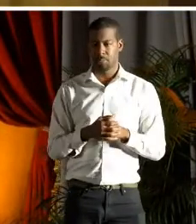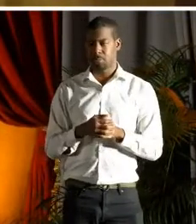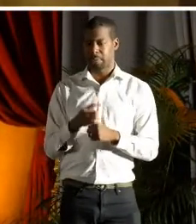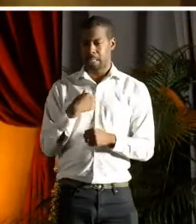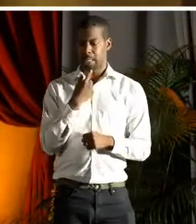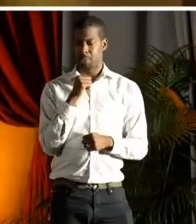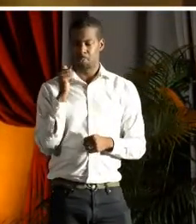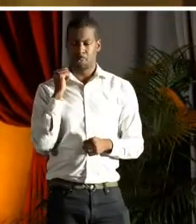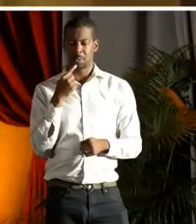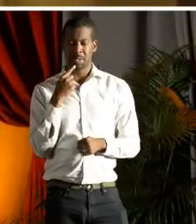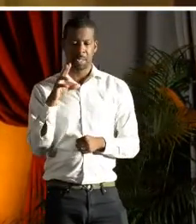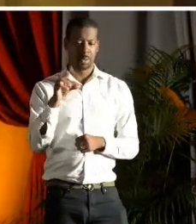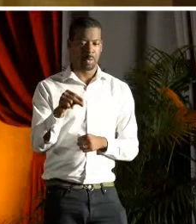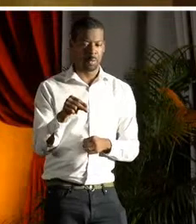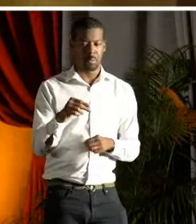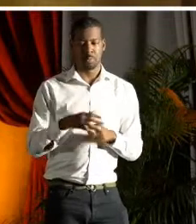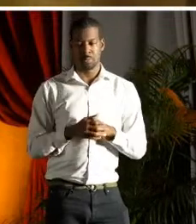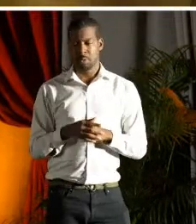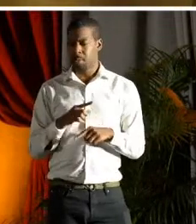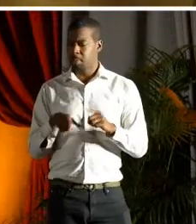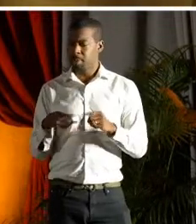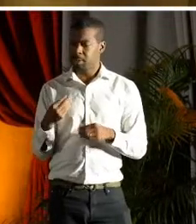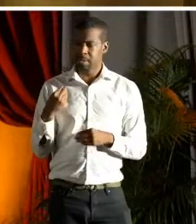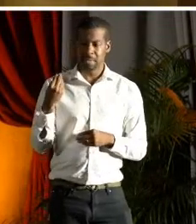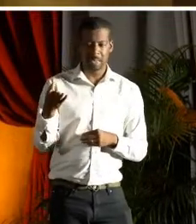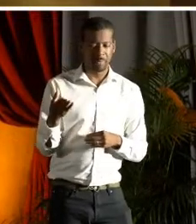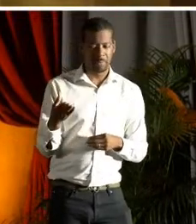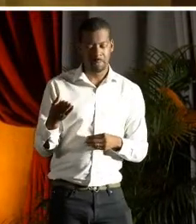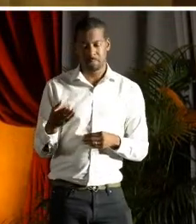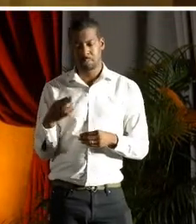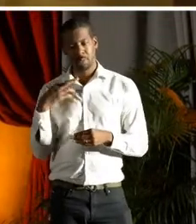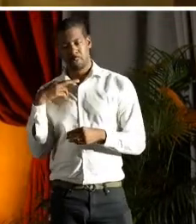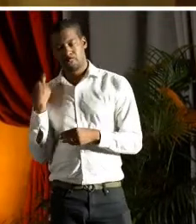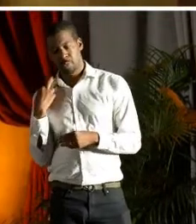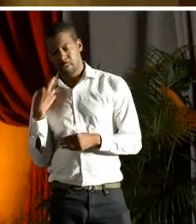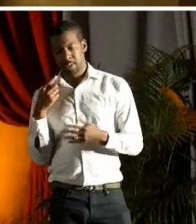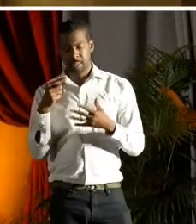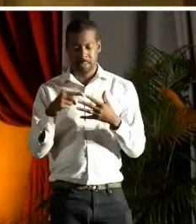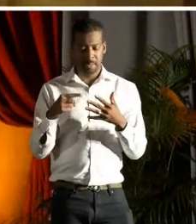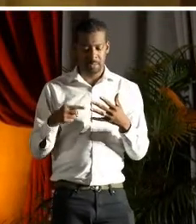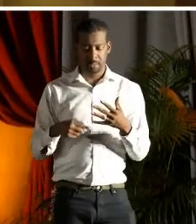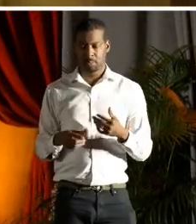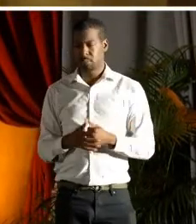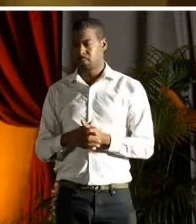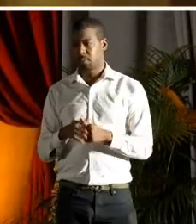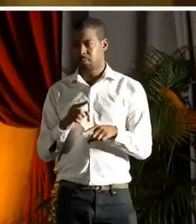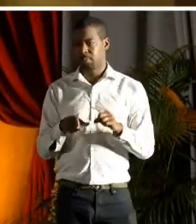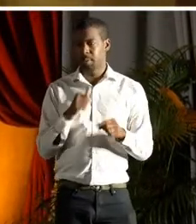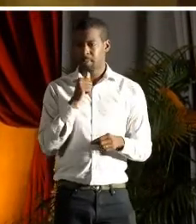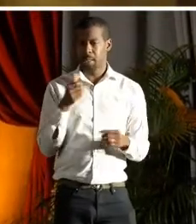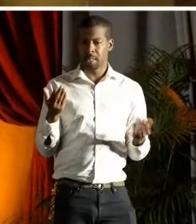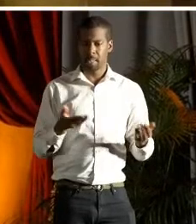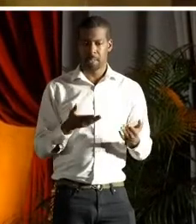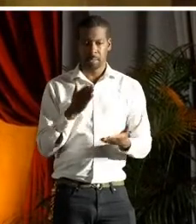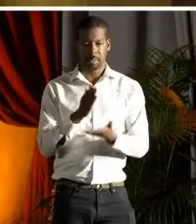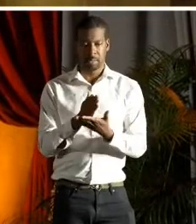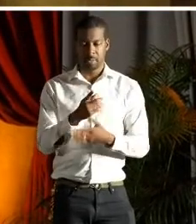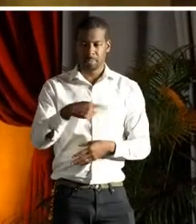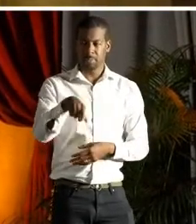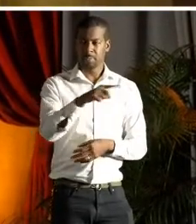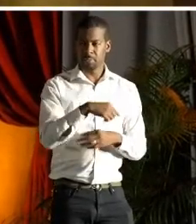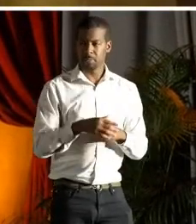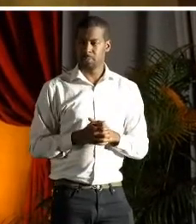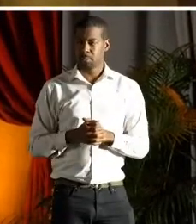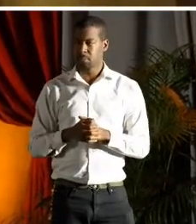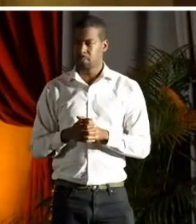no person, but I was just giving them, here's the risks that are in front of you, but I'm not here to stop you. That